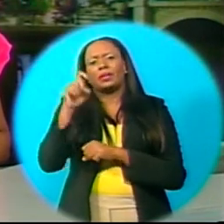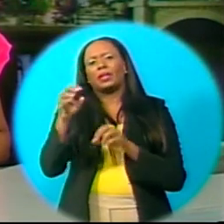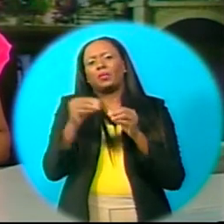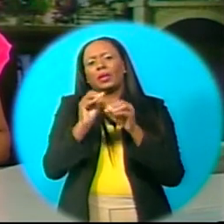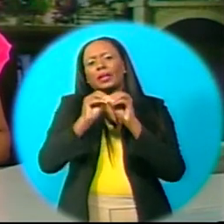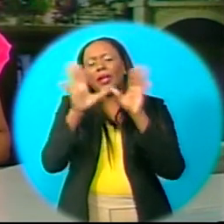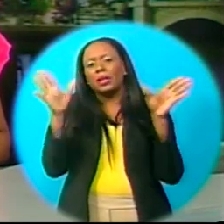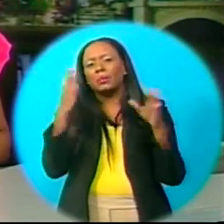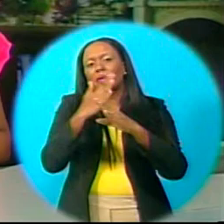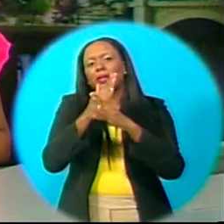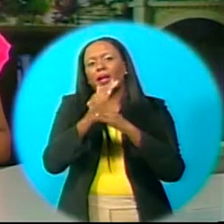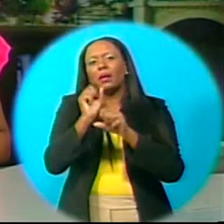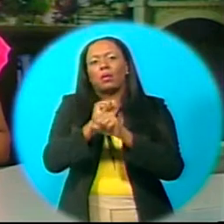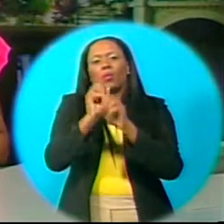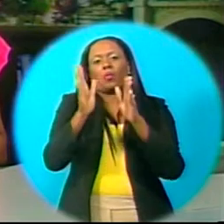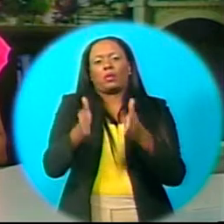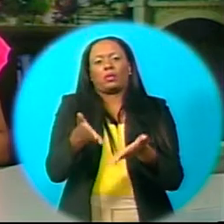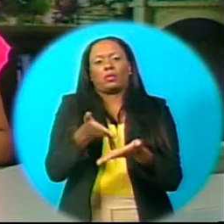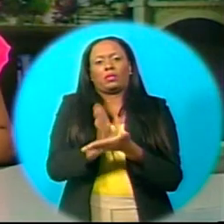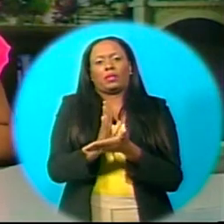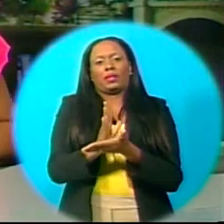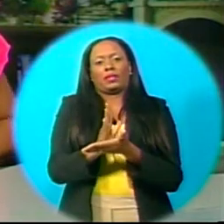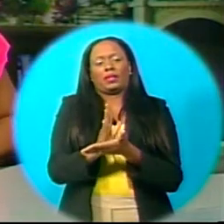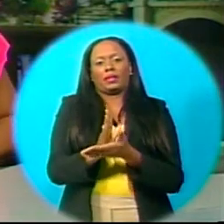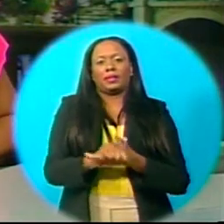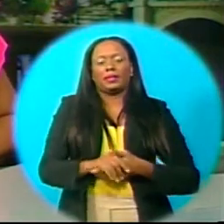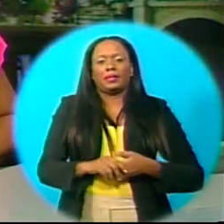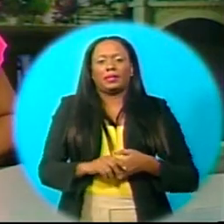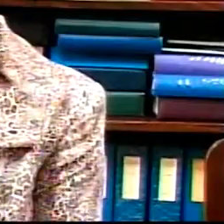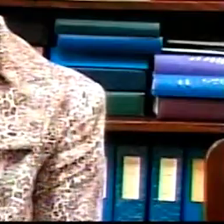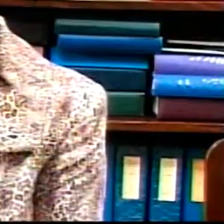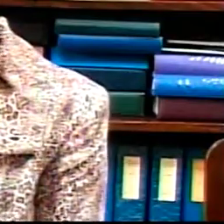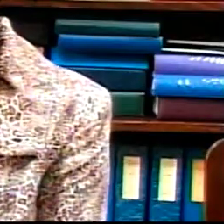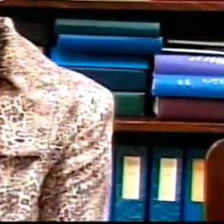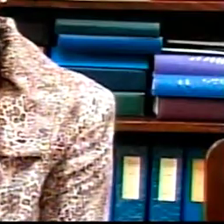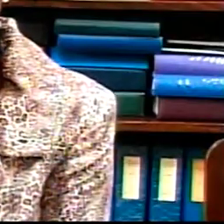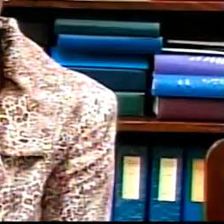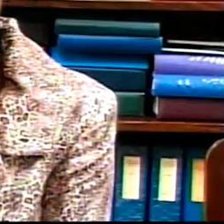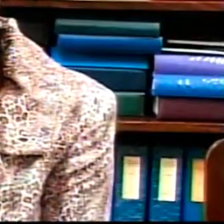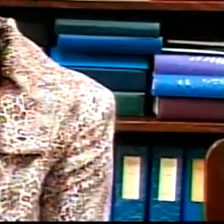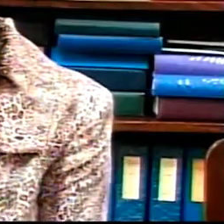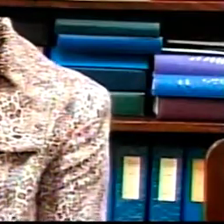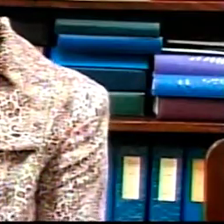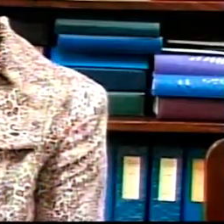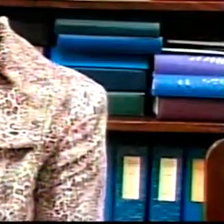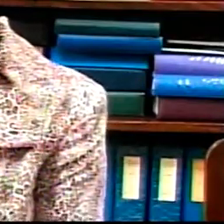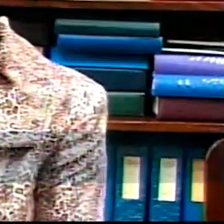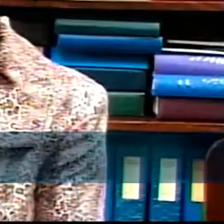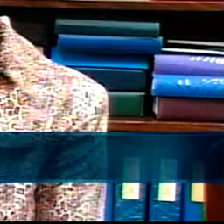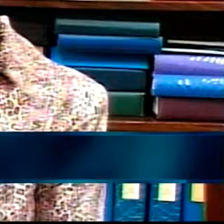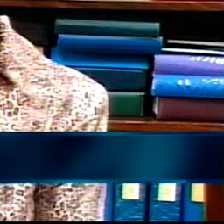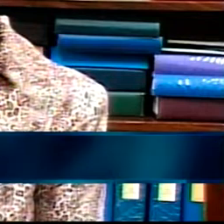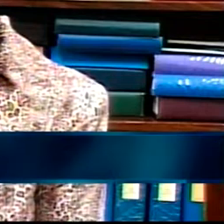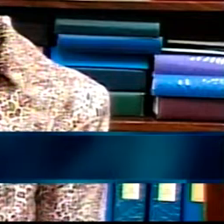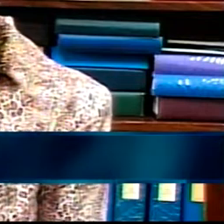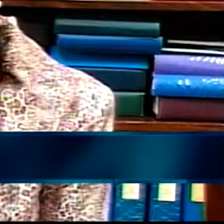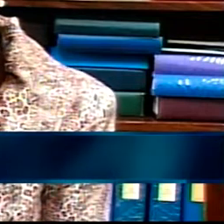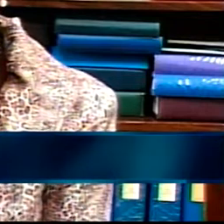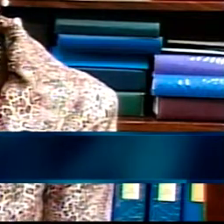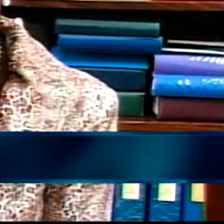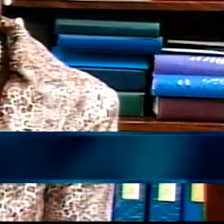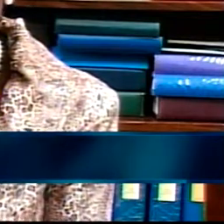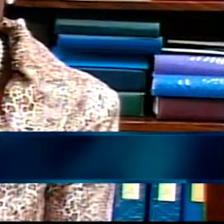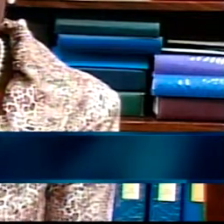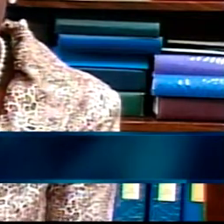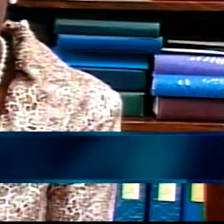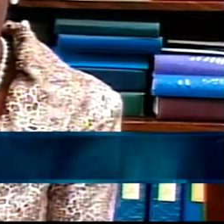to protect the rights of workers. The Barbados Workers Union has signaled to the Ministry of Labor